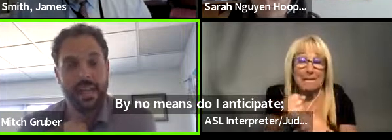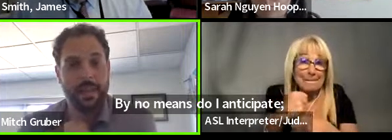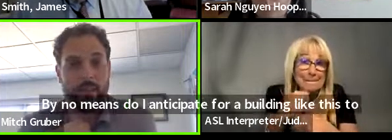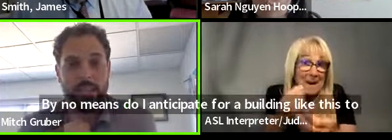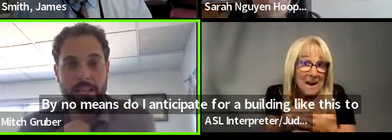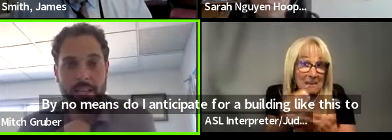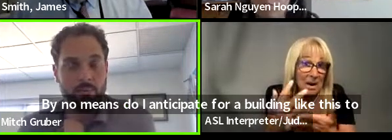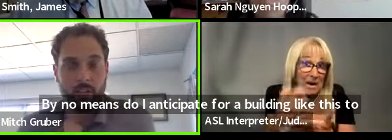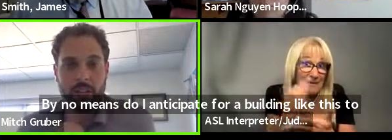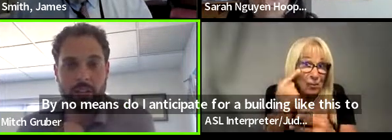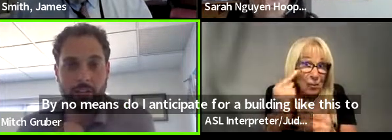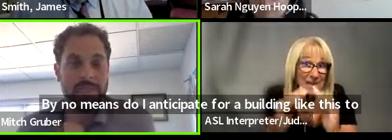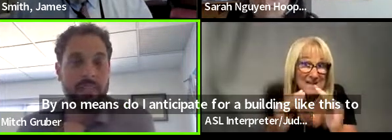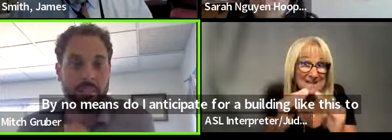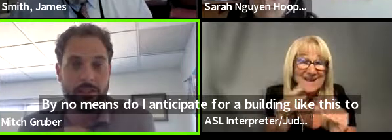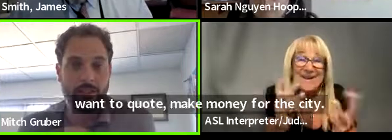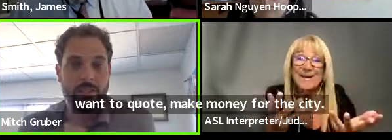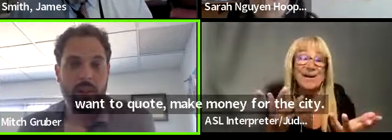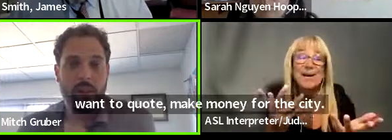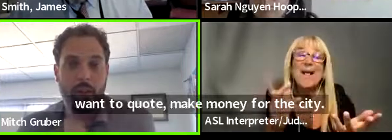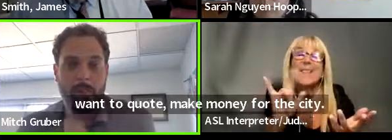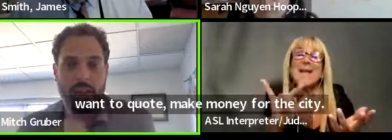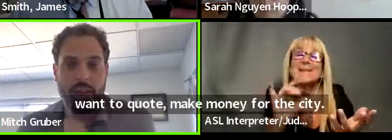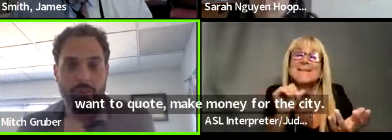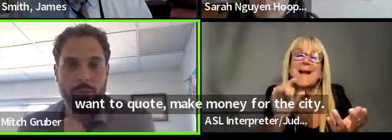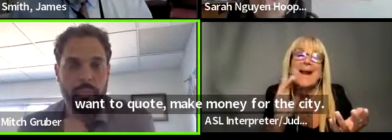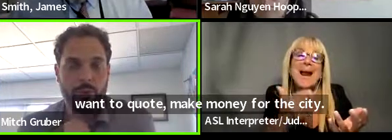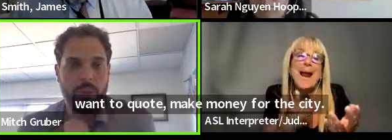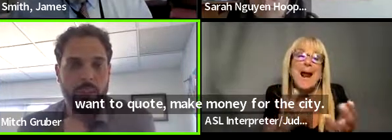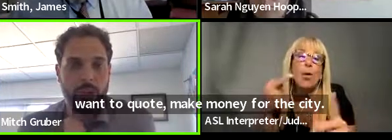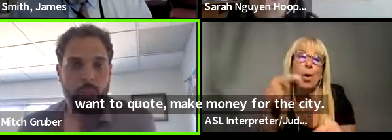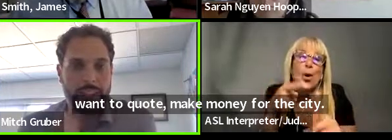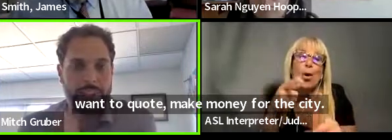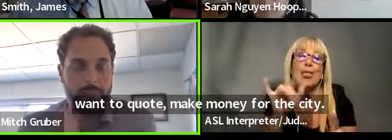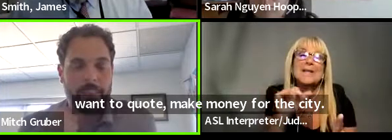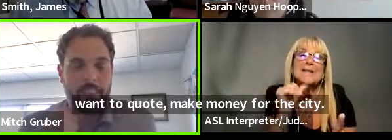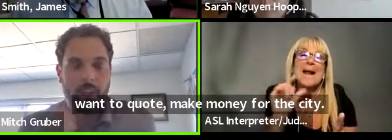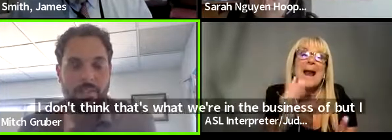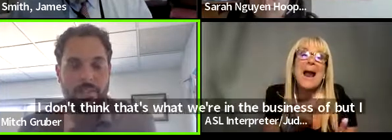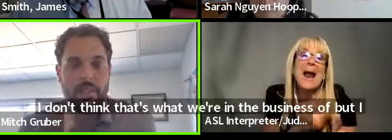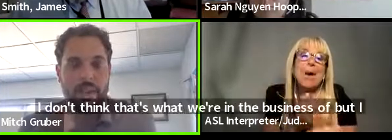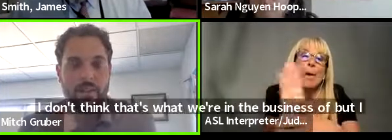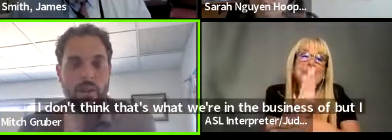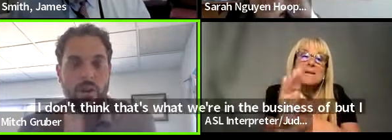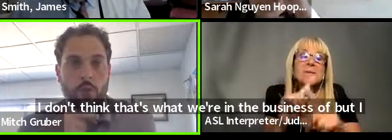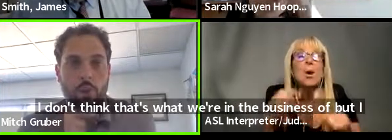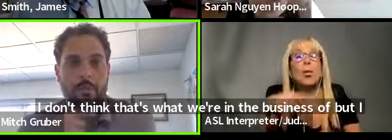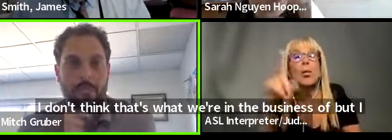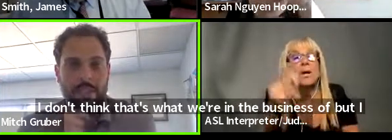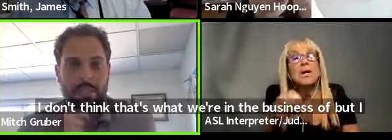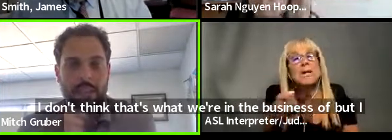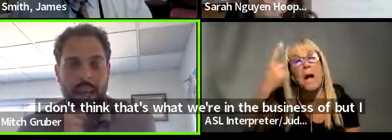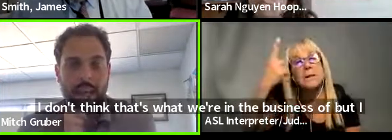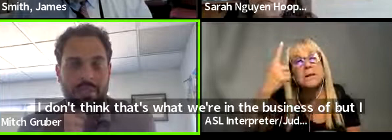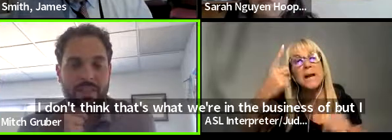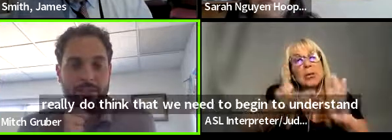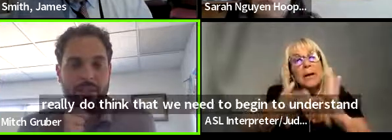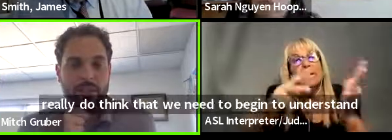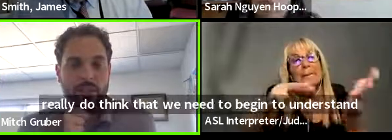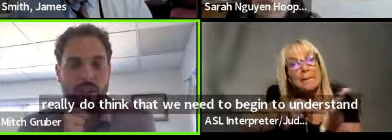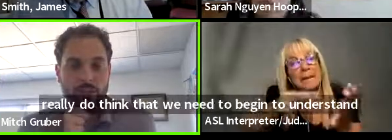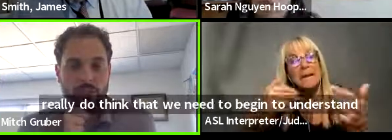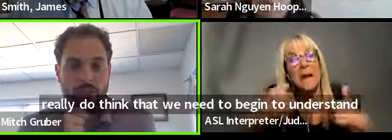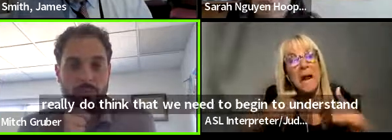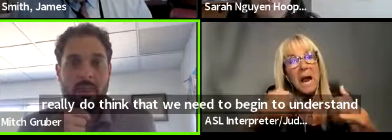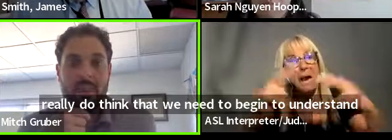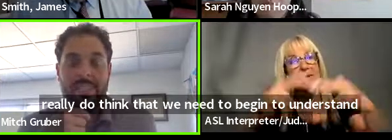for the city. I don't think that's what we're in the business of. But I really do think that we need to begin to understand what it means to have this